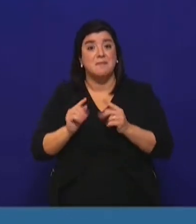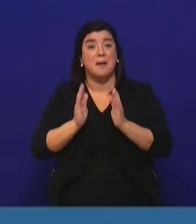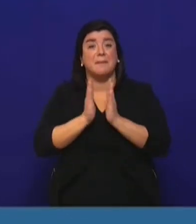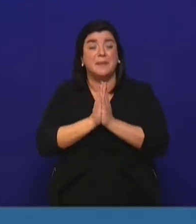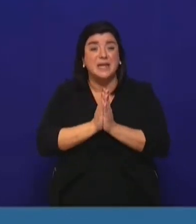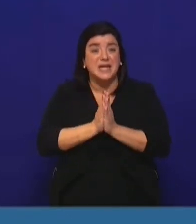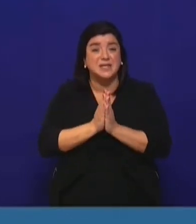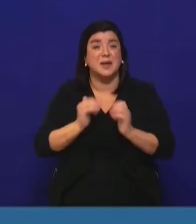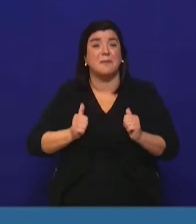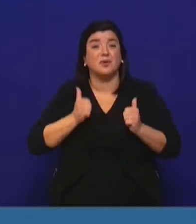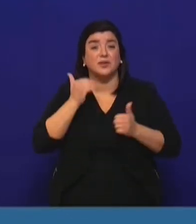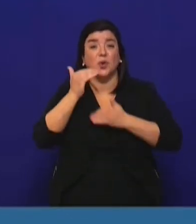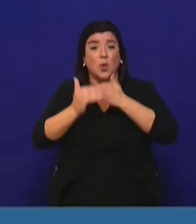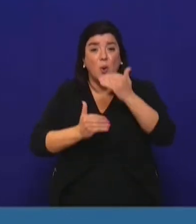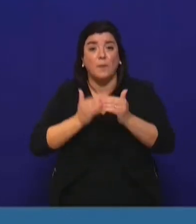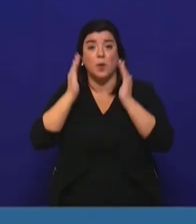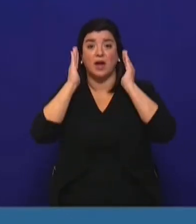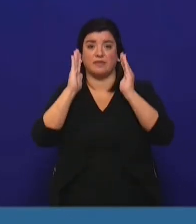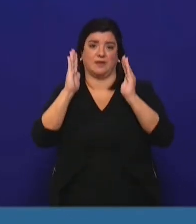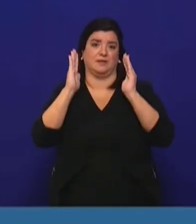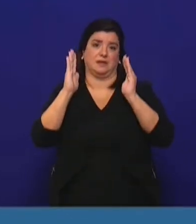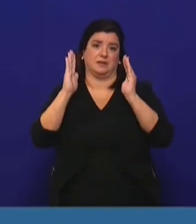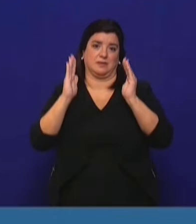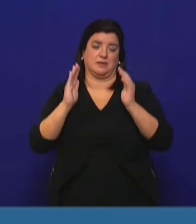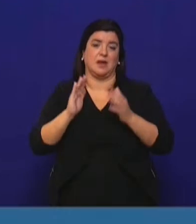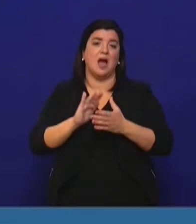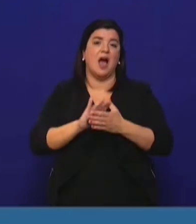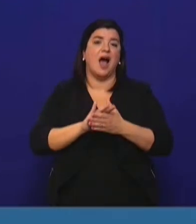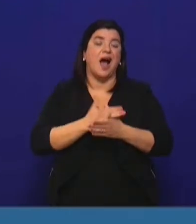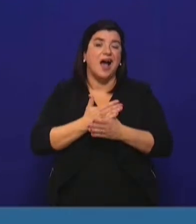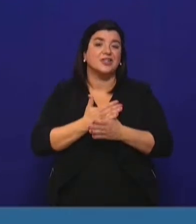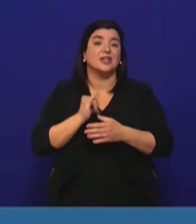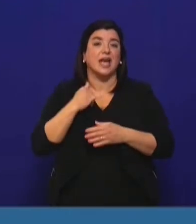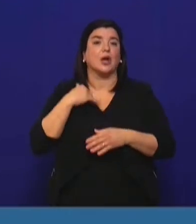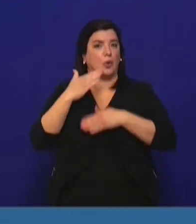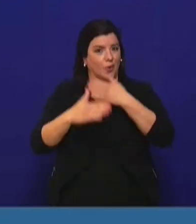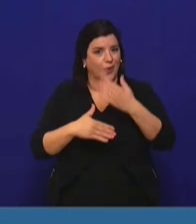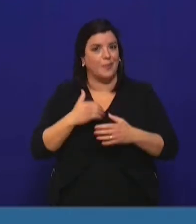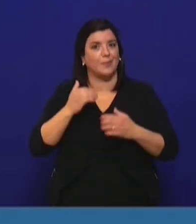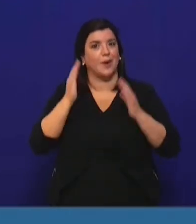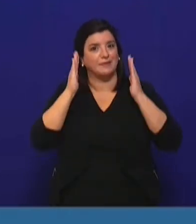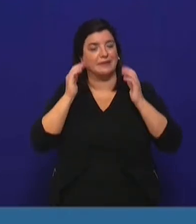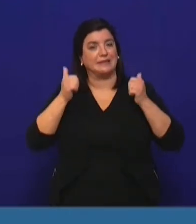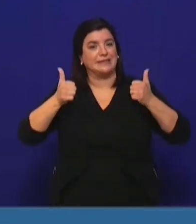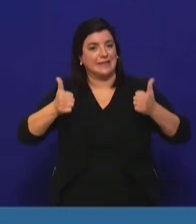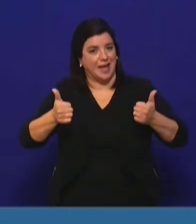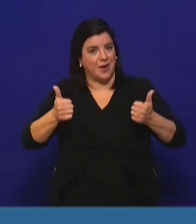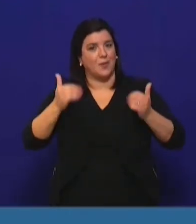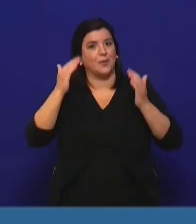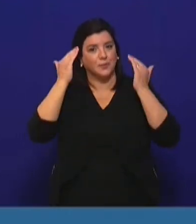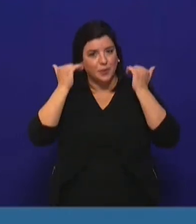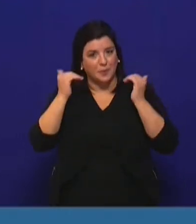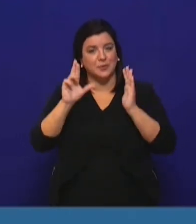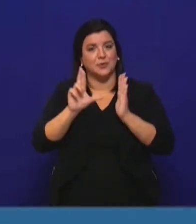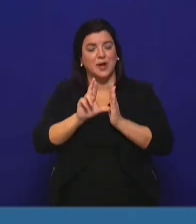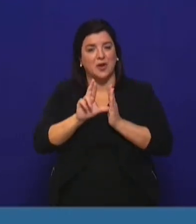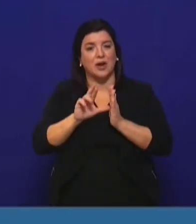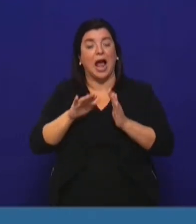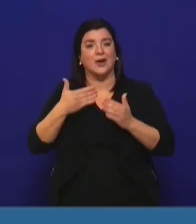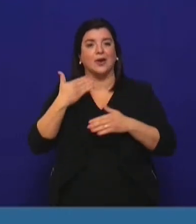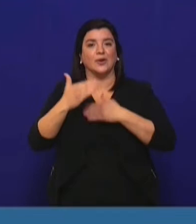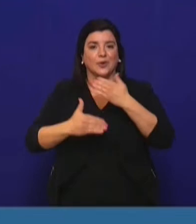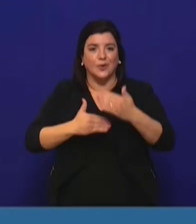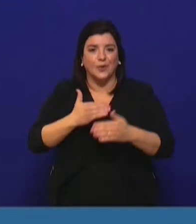nibqgħu insegwu l-miżuri għaliex huwa permezz tal-miżuri u wkoll bil-mod imbagħad